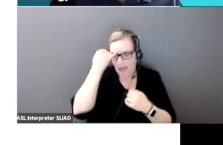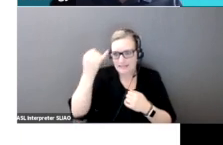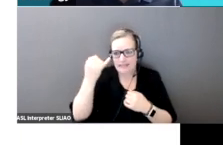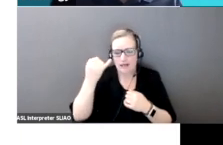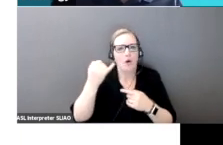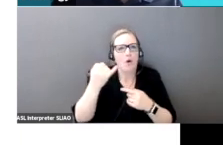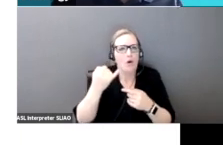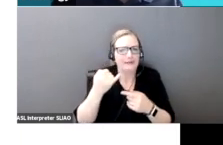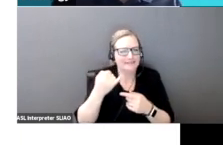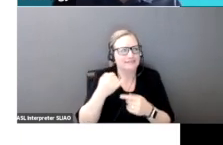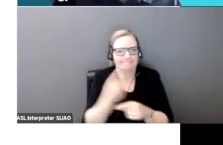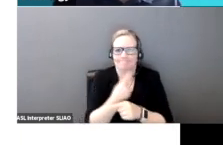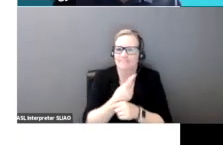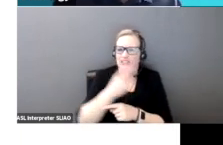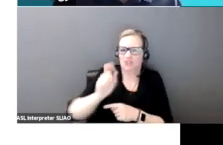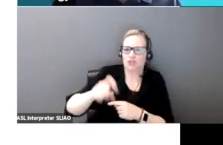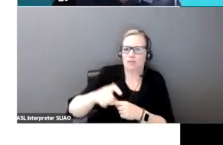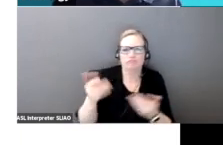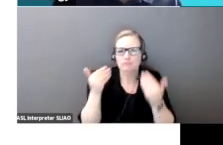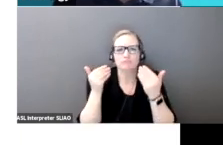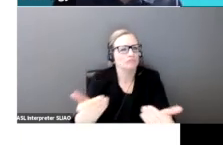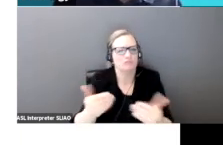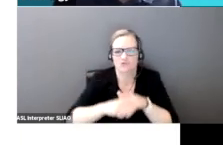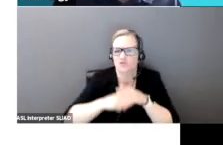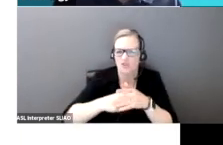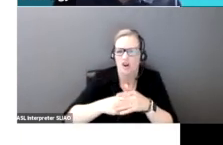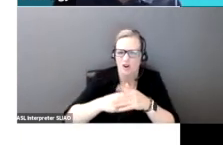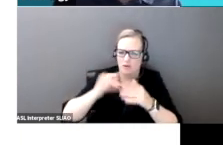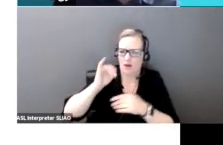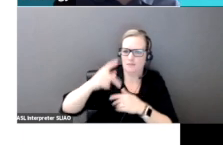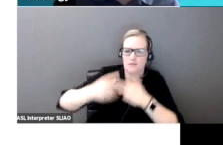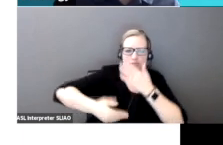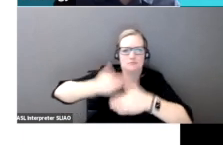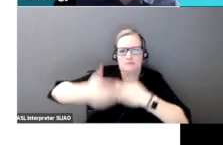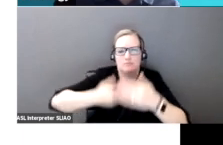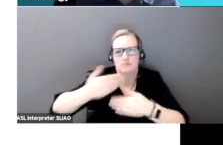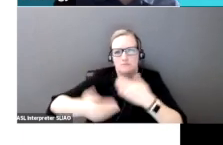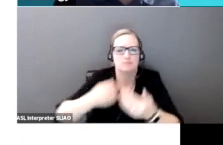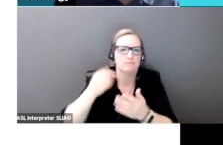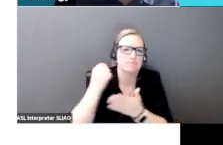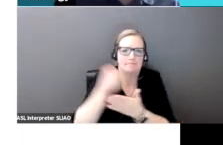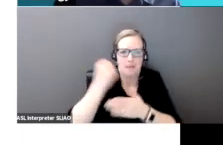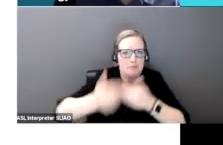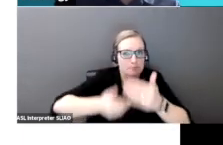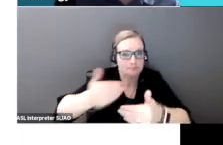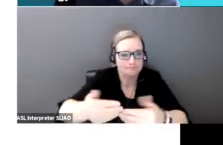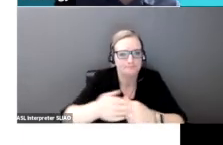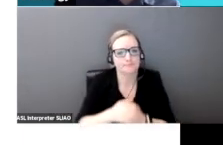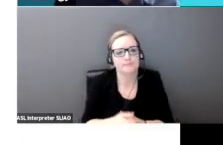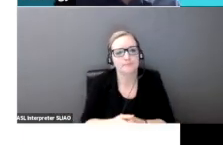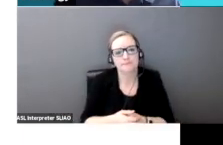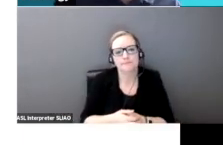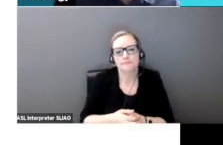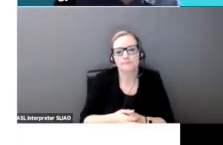dates, and that's really an important aspect in all of IP. The first people to come up with something and file